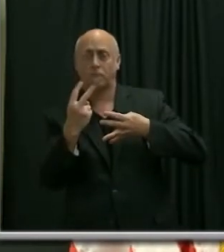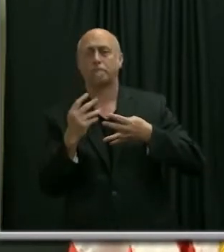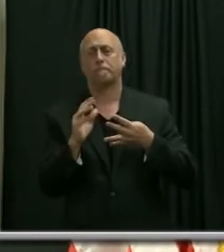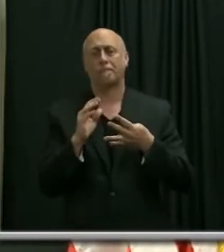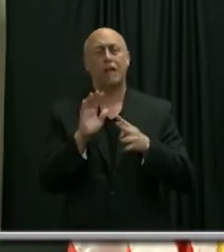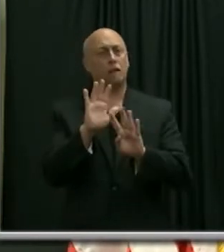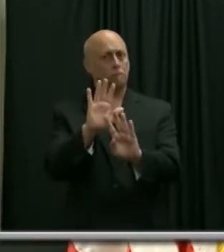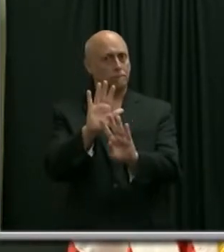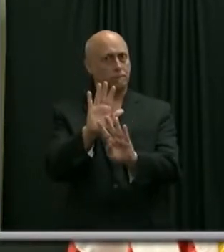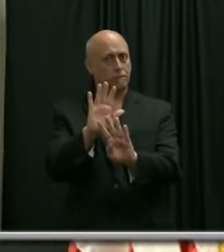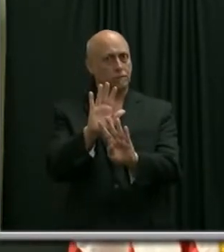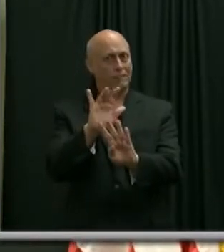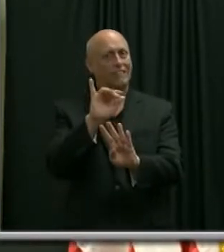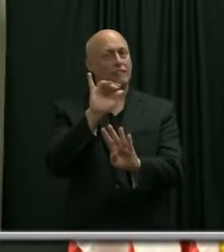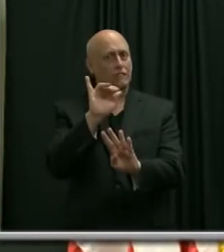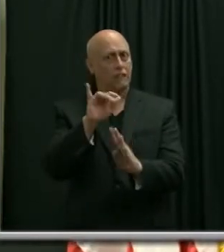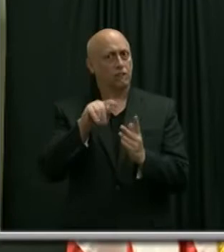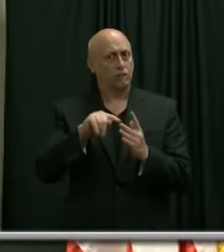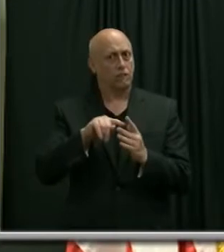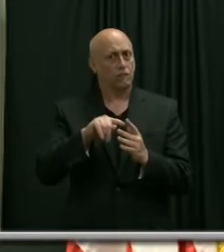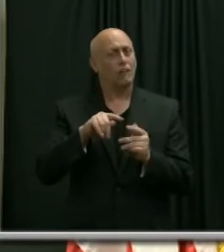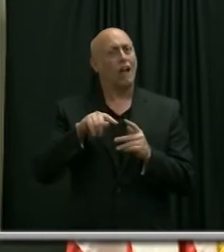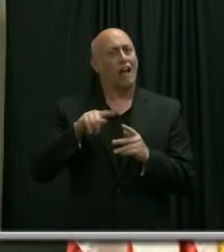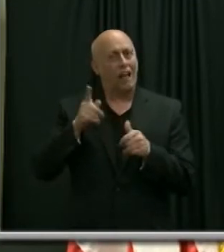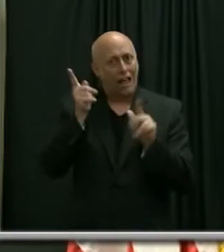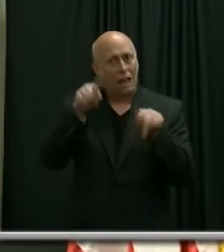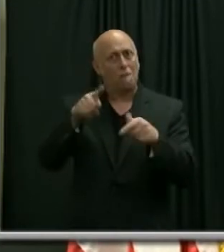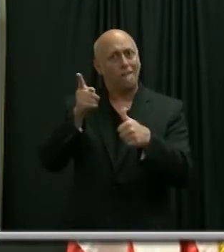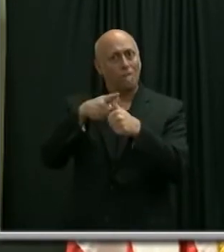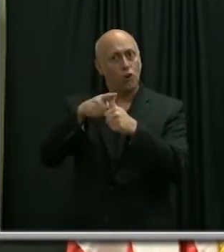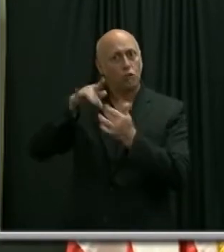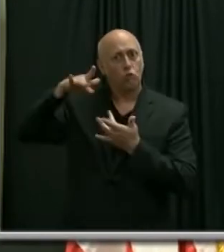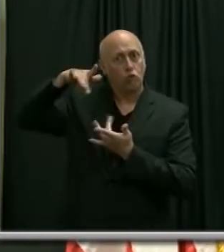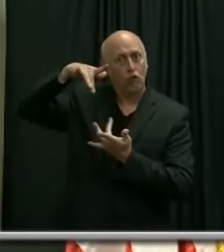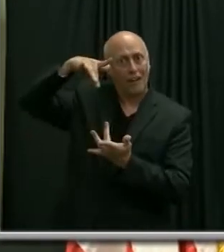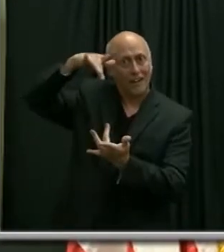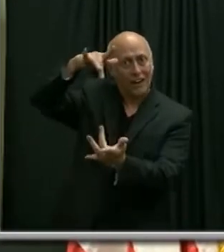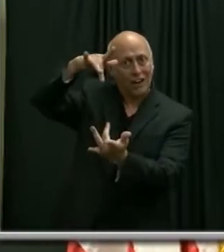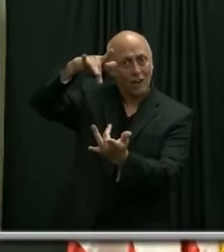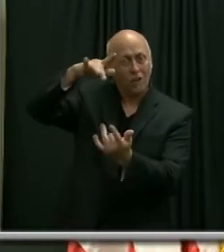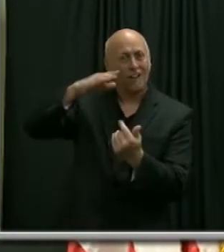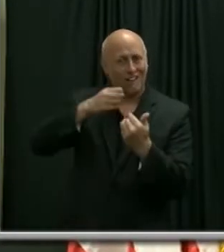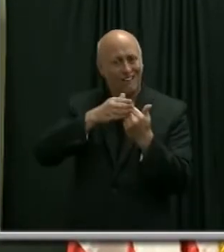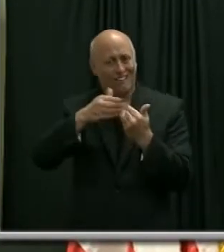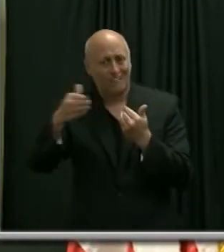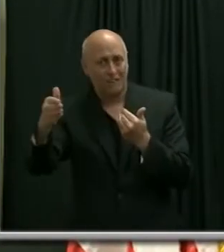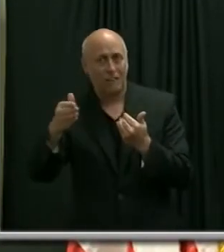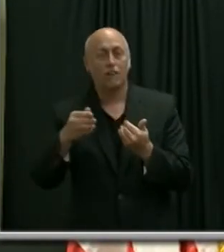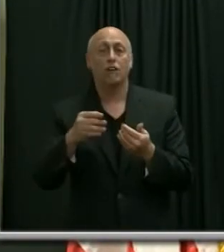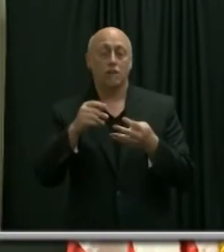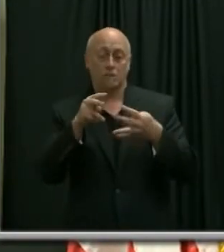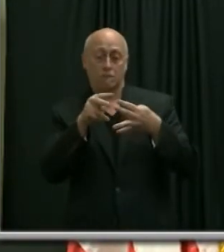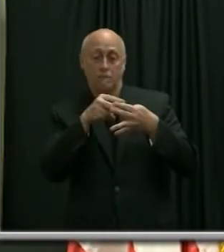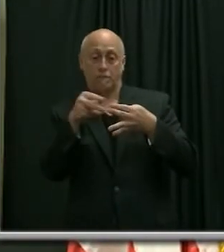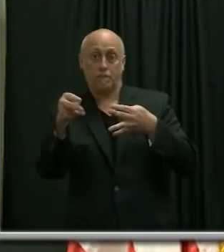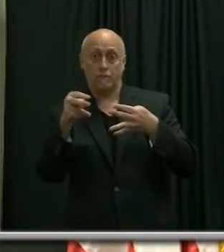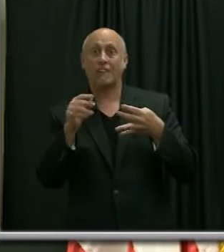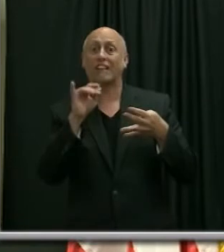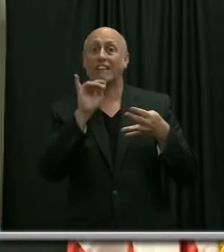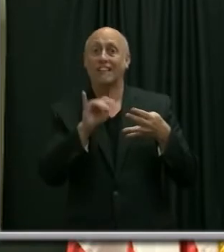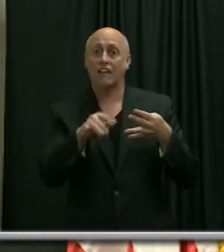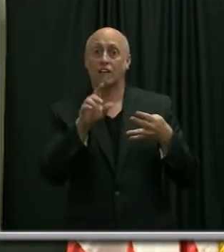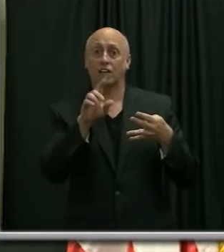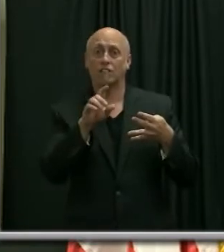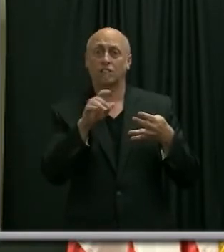this started during the tornadoes that hit Nashville. But during those first 2 weeks, our domestic calls,